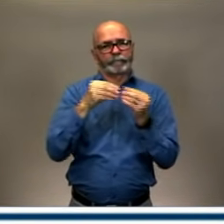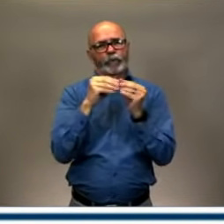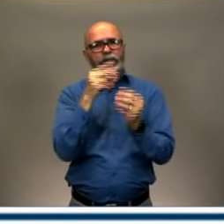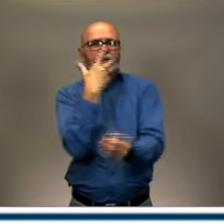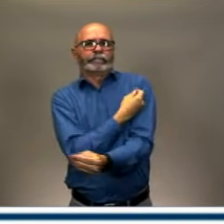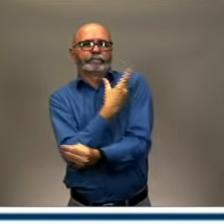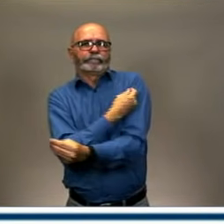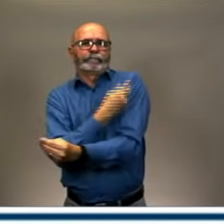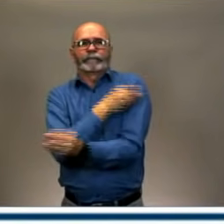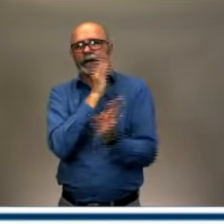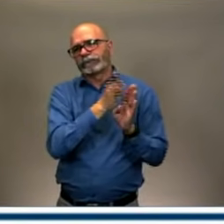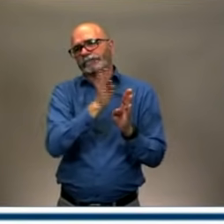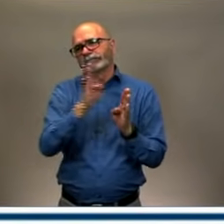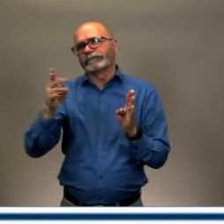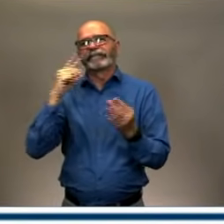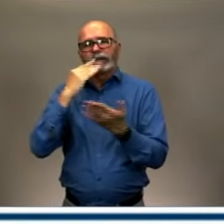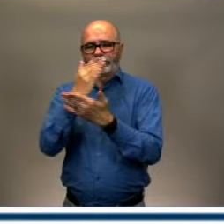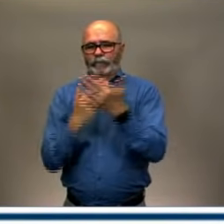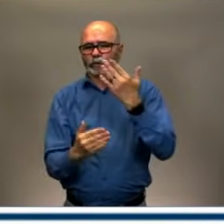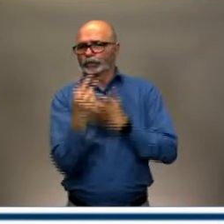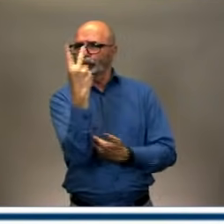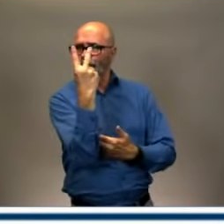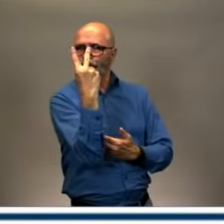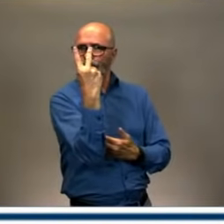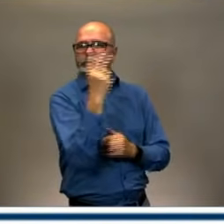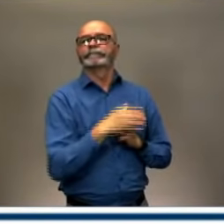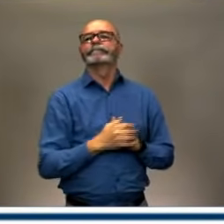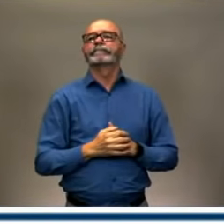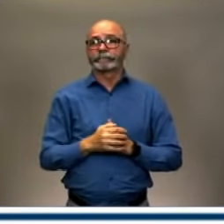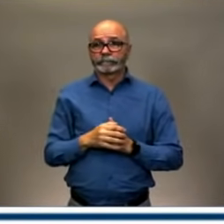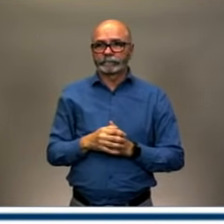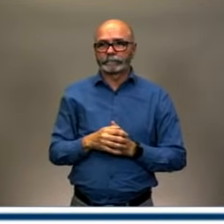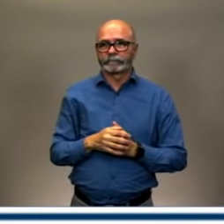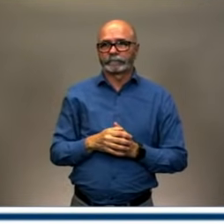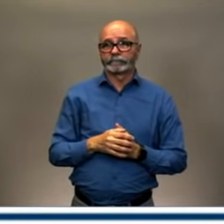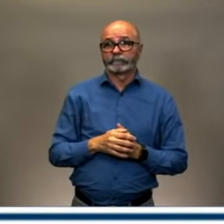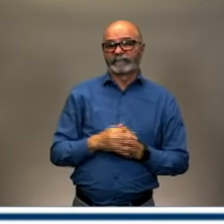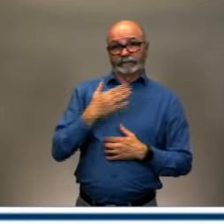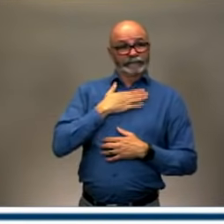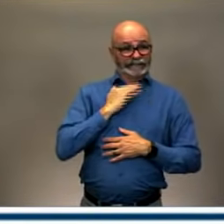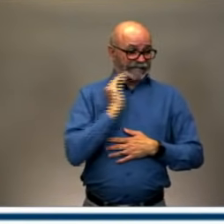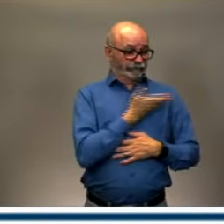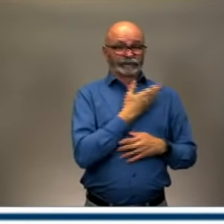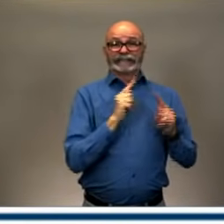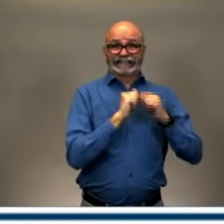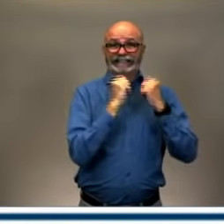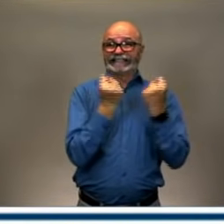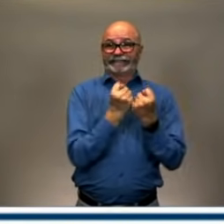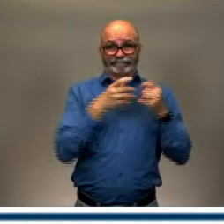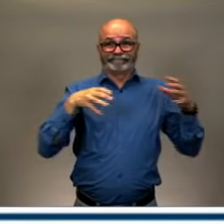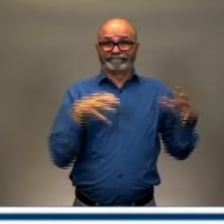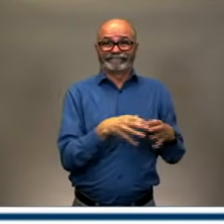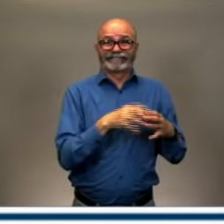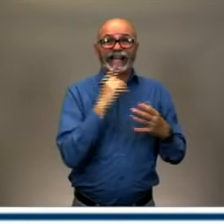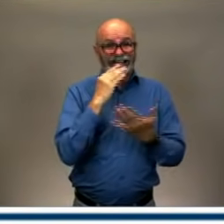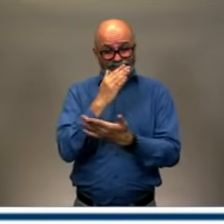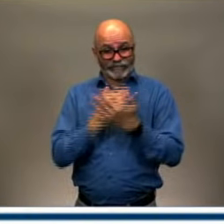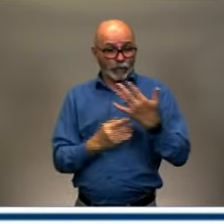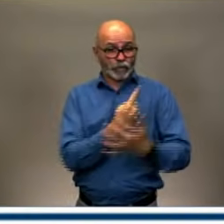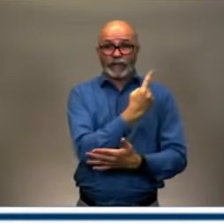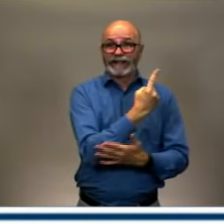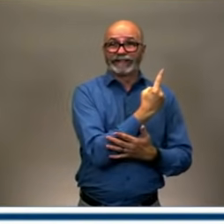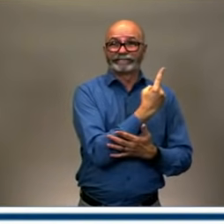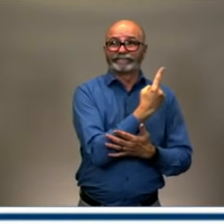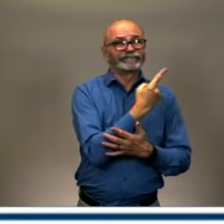enter phase 2. As I talk about this with my team, we really talk about phase 1. We have priority groups, but